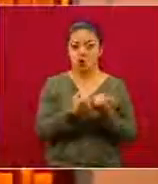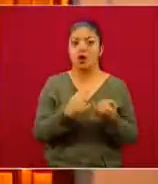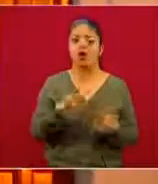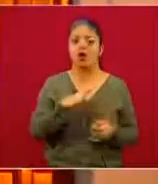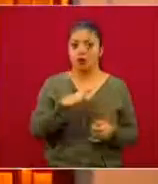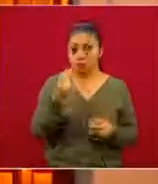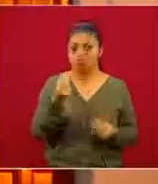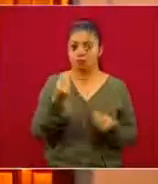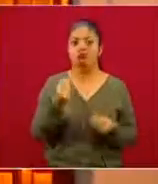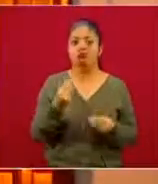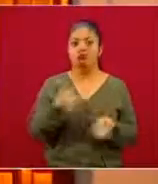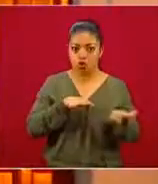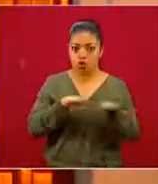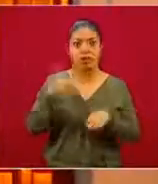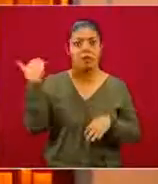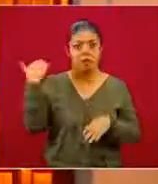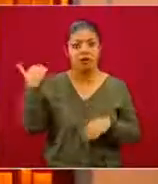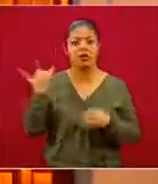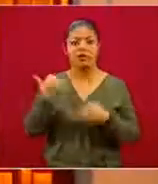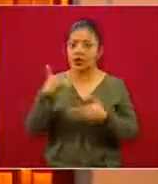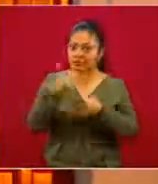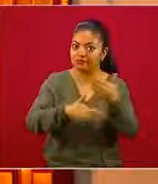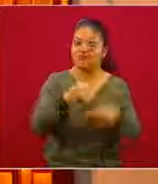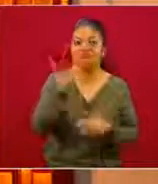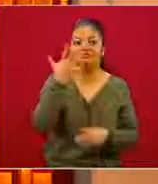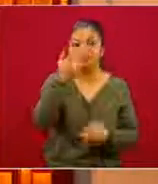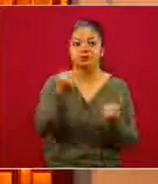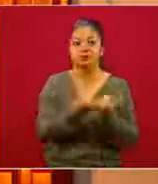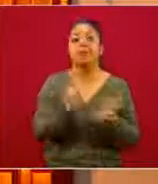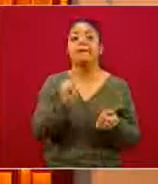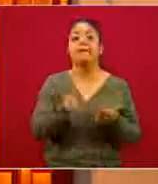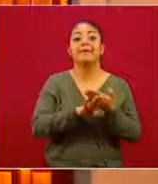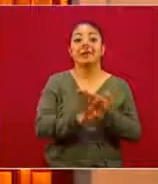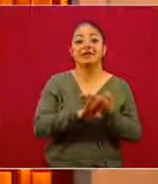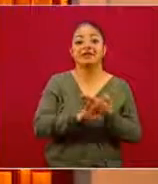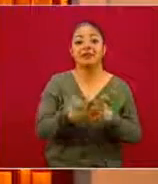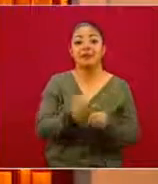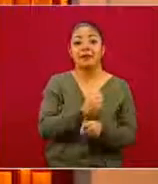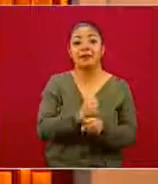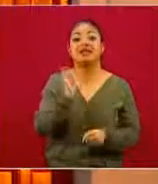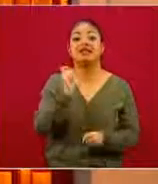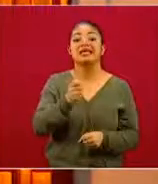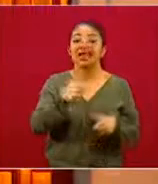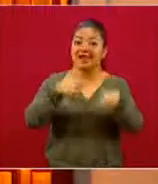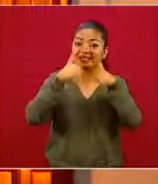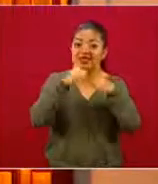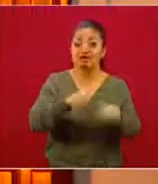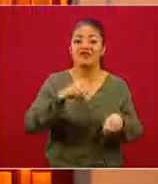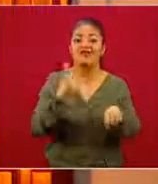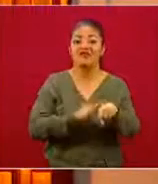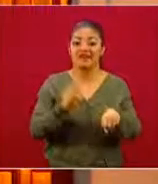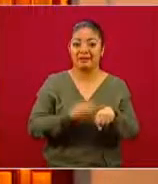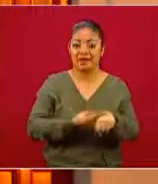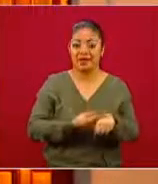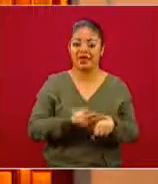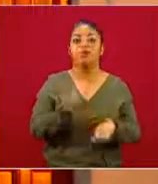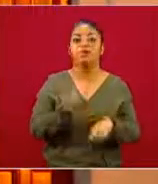times here. There's a lot of work that has been done and a lot of work that needs to be done. And preventing